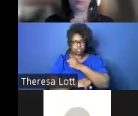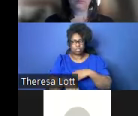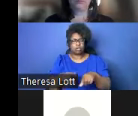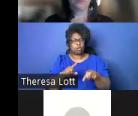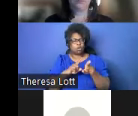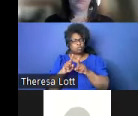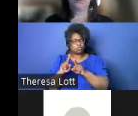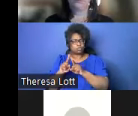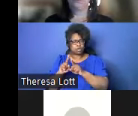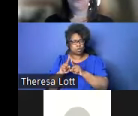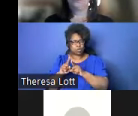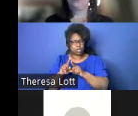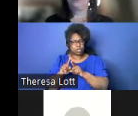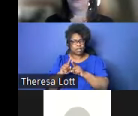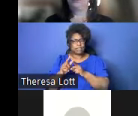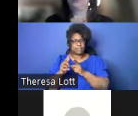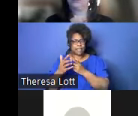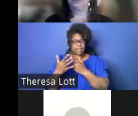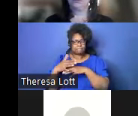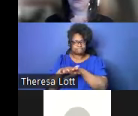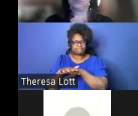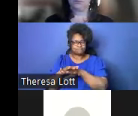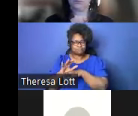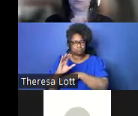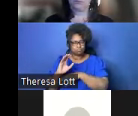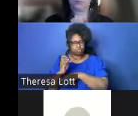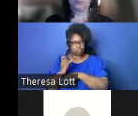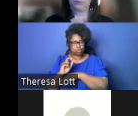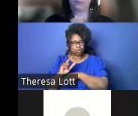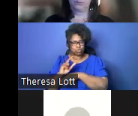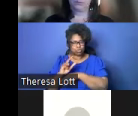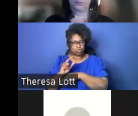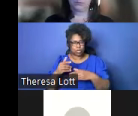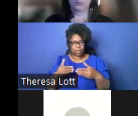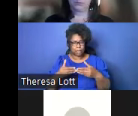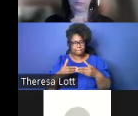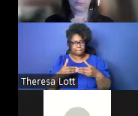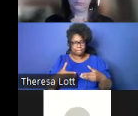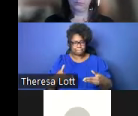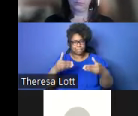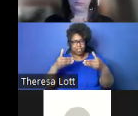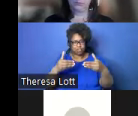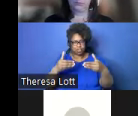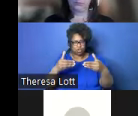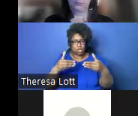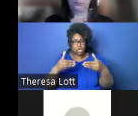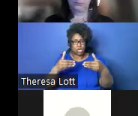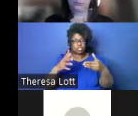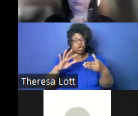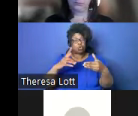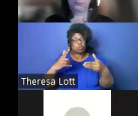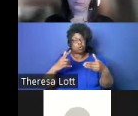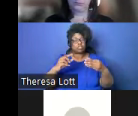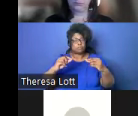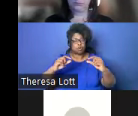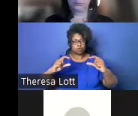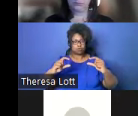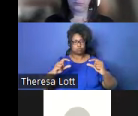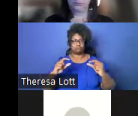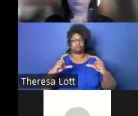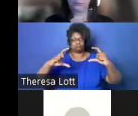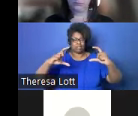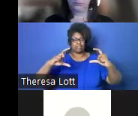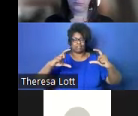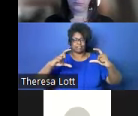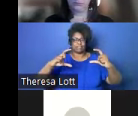integrating it with that coastal barrier and raising the edge where we would already be putting in a walkway. Another one of